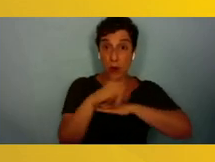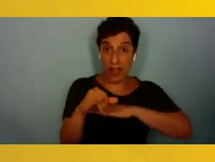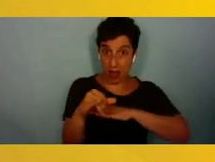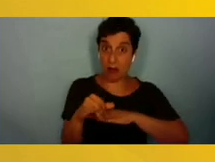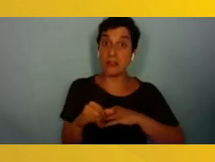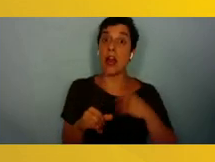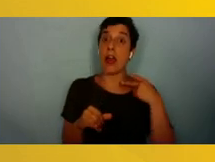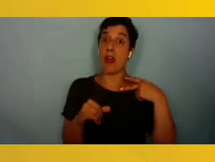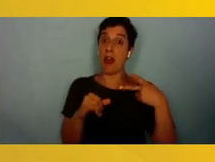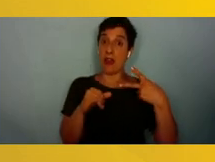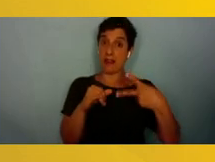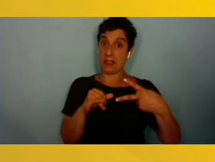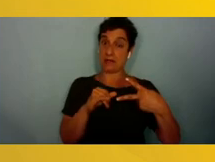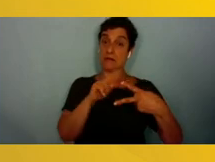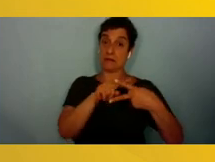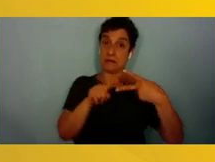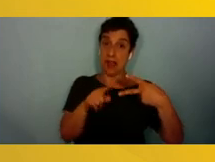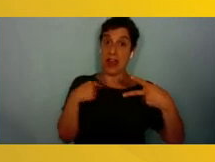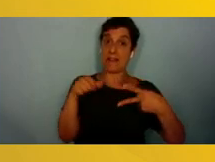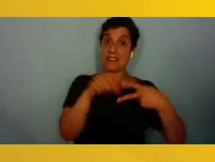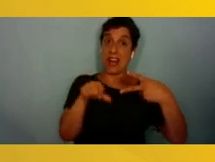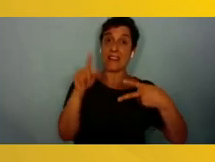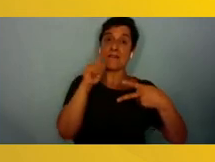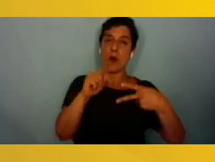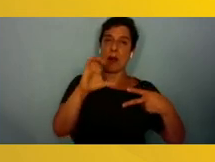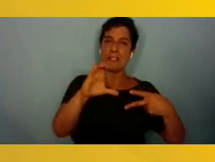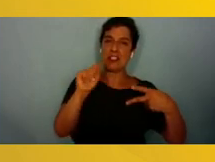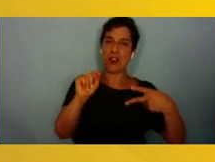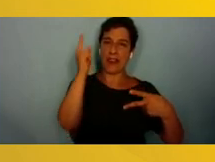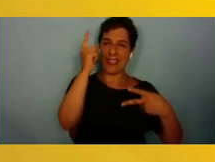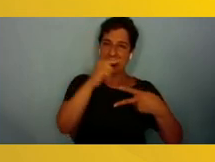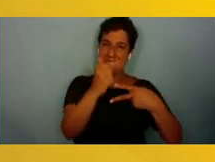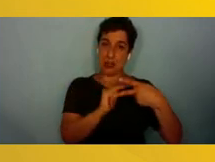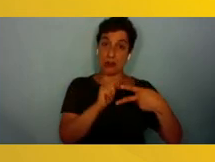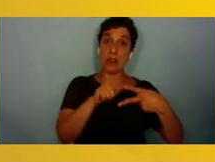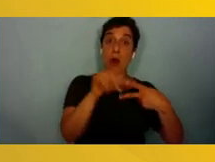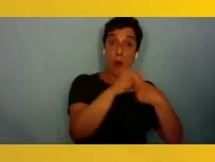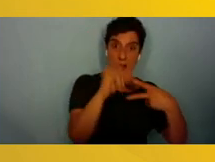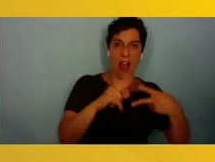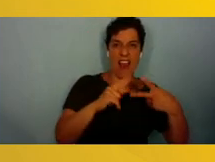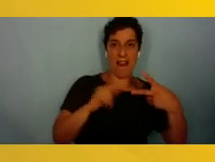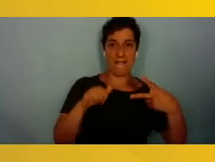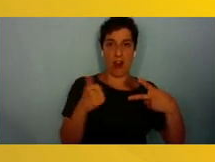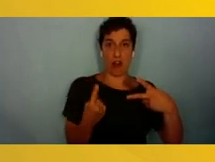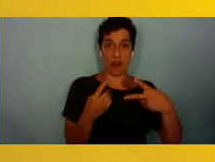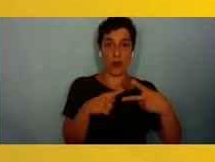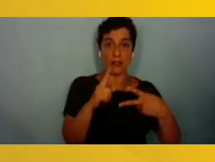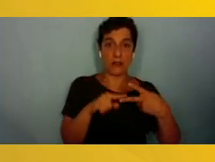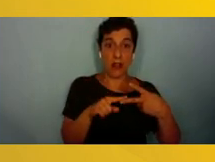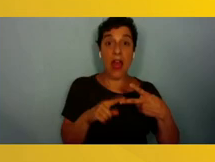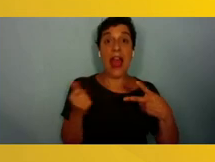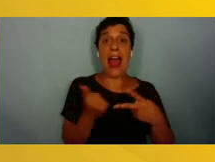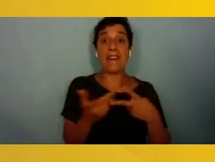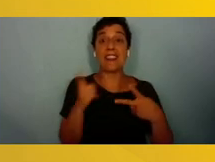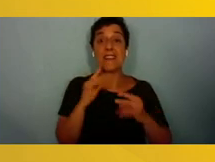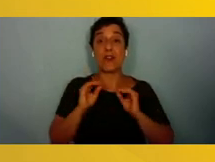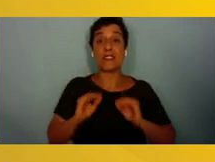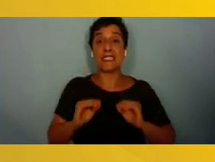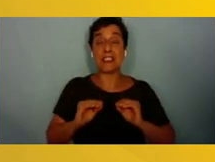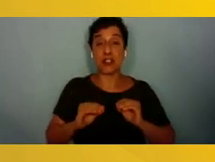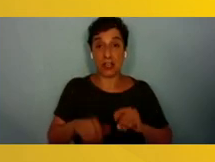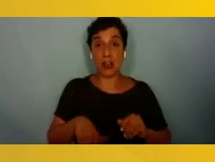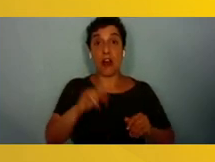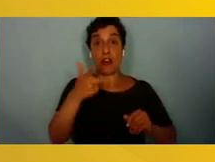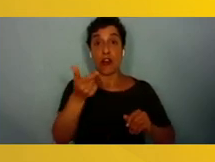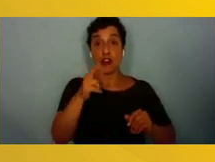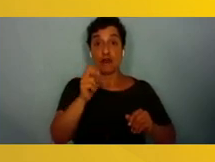the Smithsonian Science for Computational Thinking series. And everything you need to teach both the third grade Protecting Whales unit